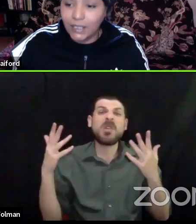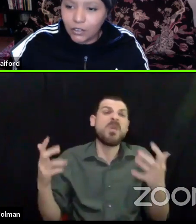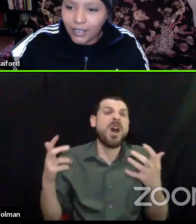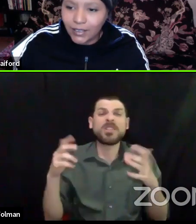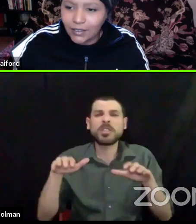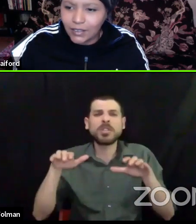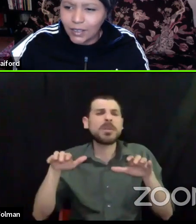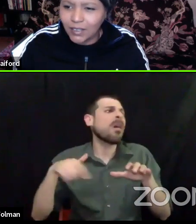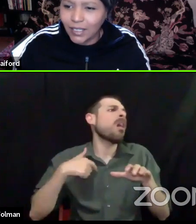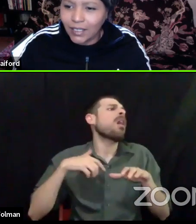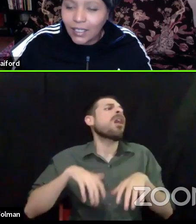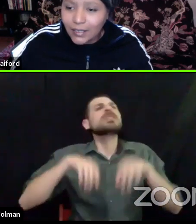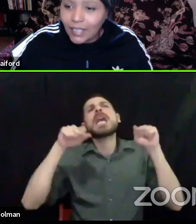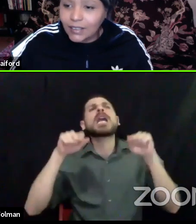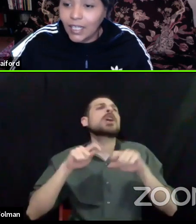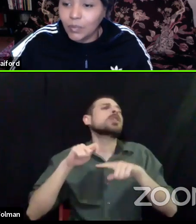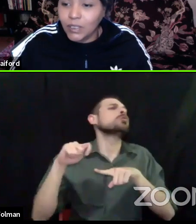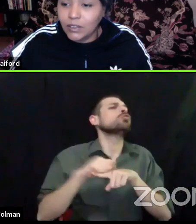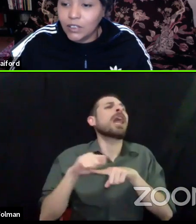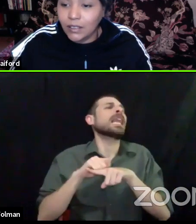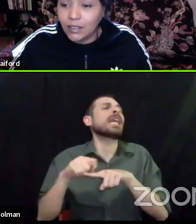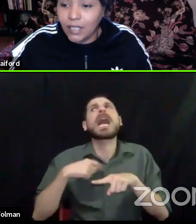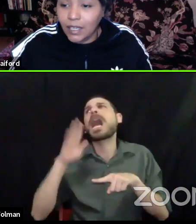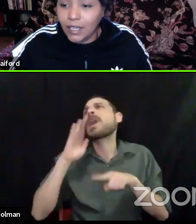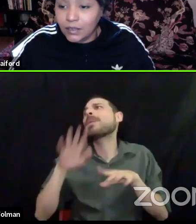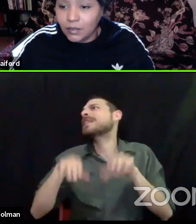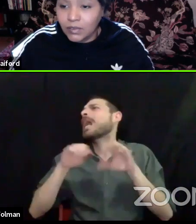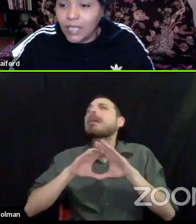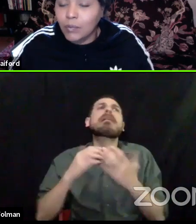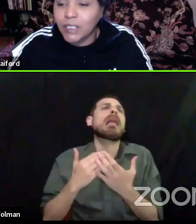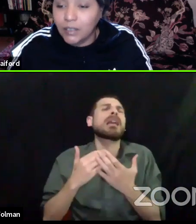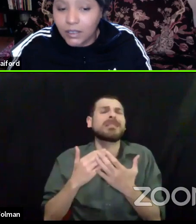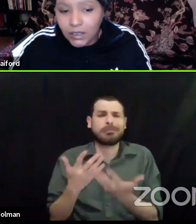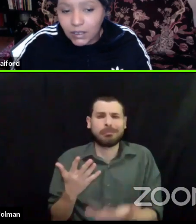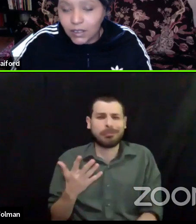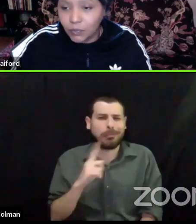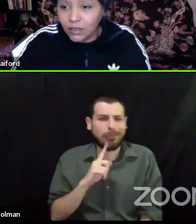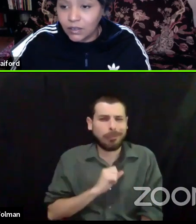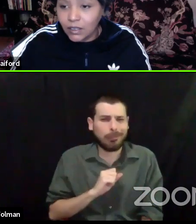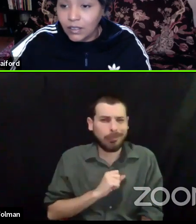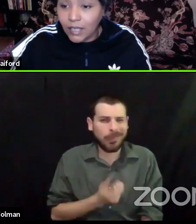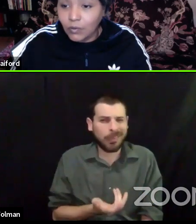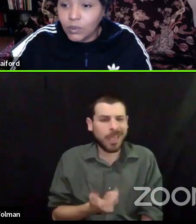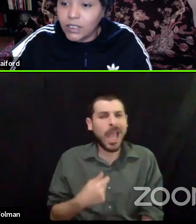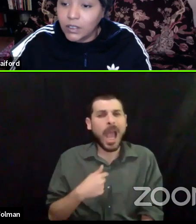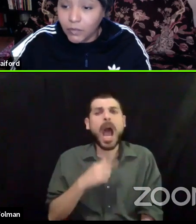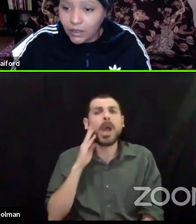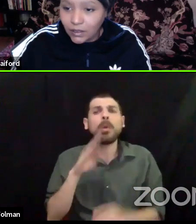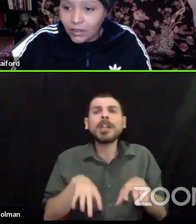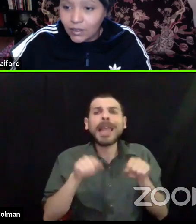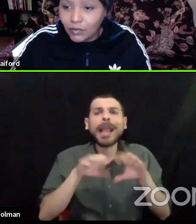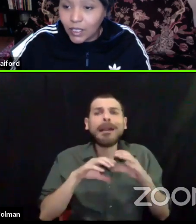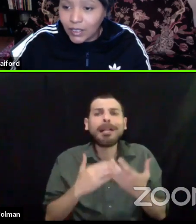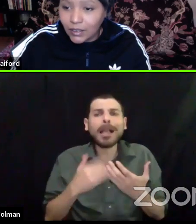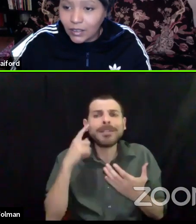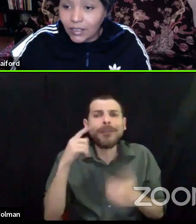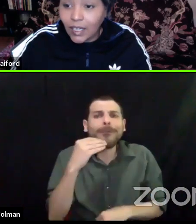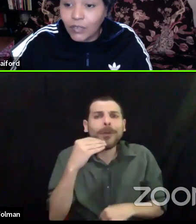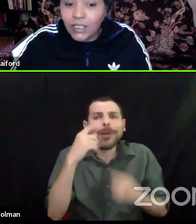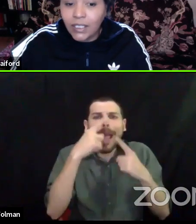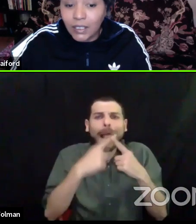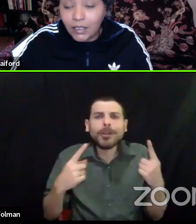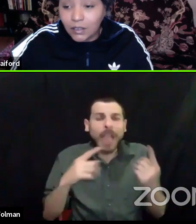equity training or something like that's like me trying to learn how to not be allergic to something that will kill me. Right.